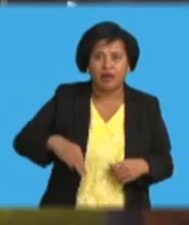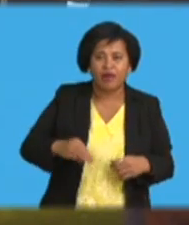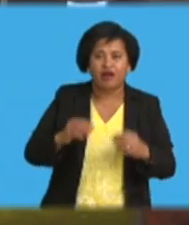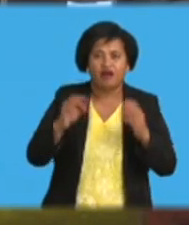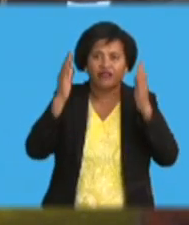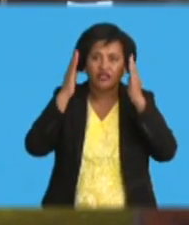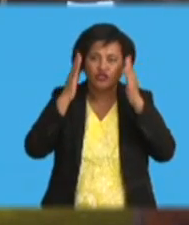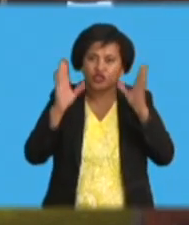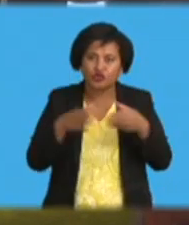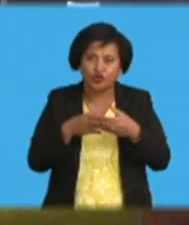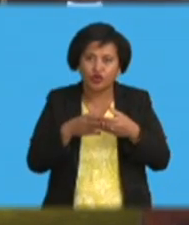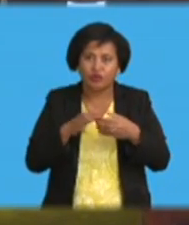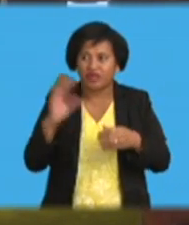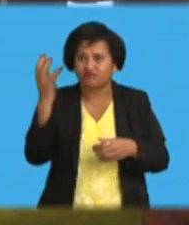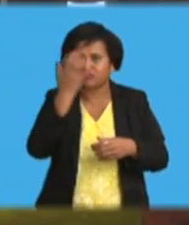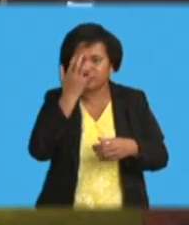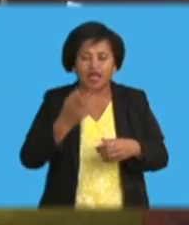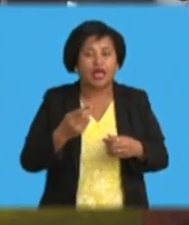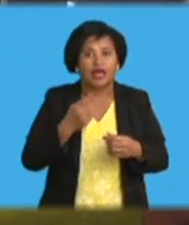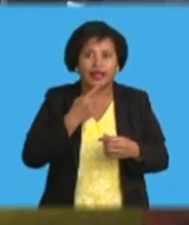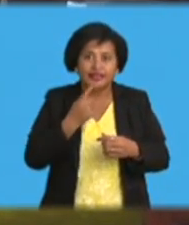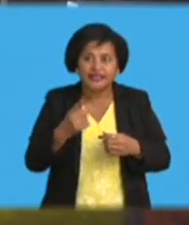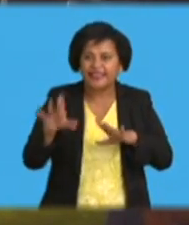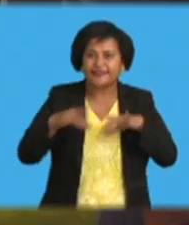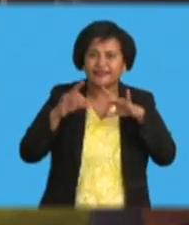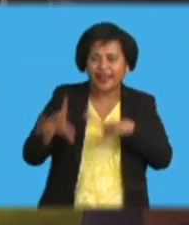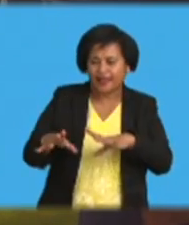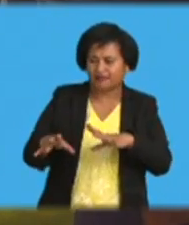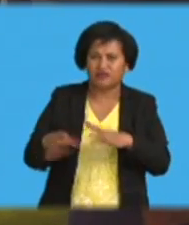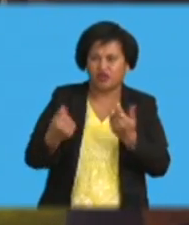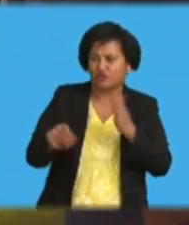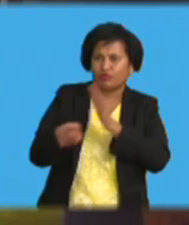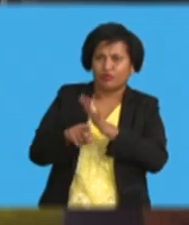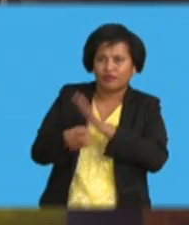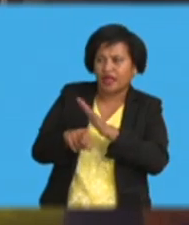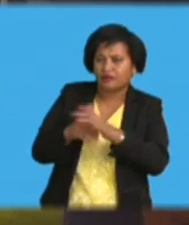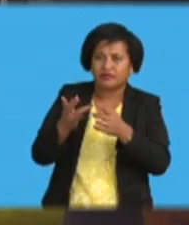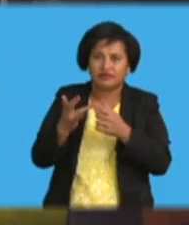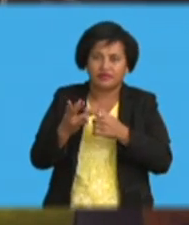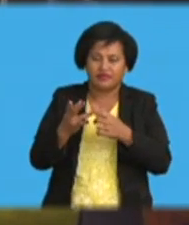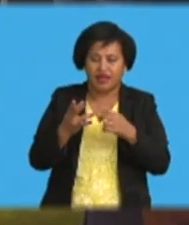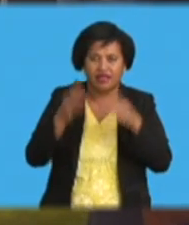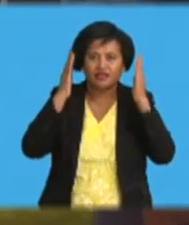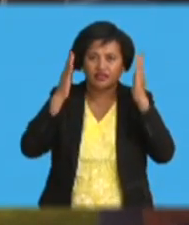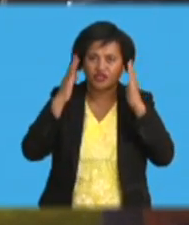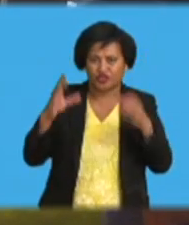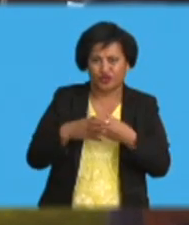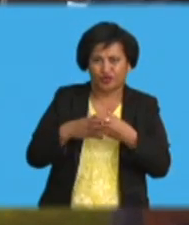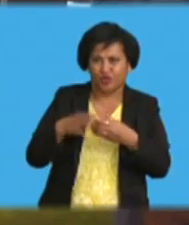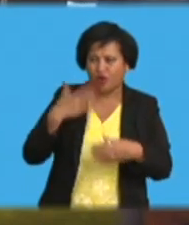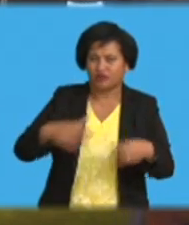as masks, saying hateful things to members of another background of faith in an attempt to create deep, harmful divides in our national